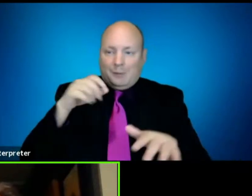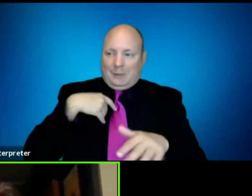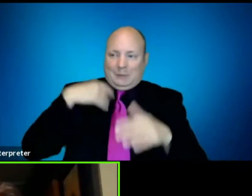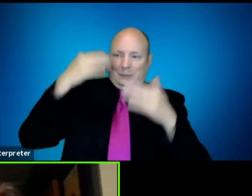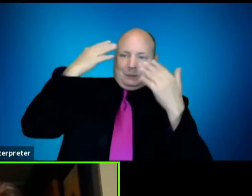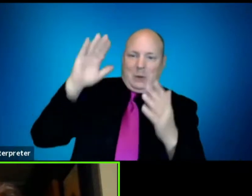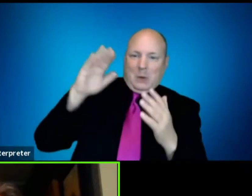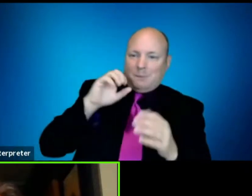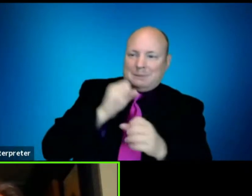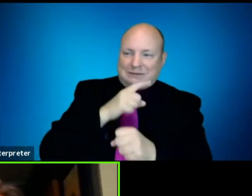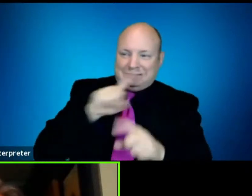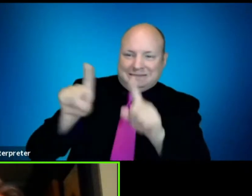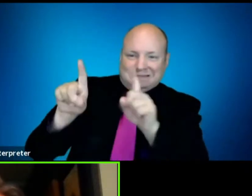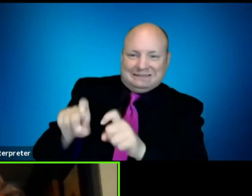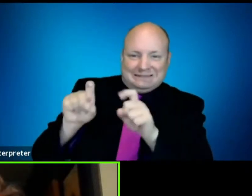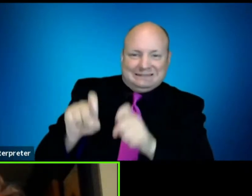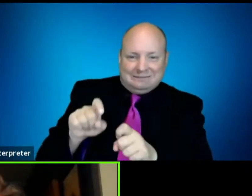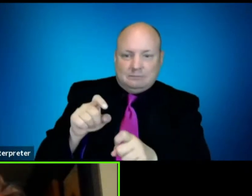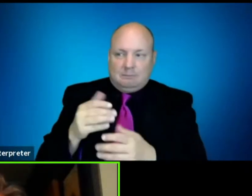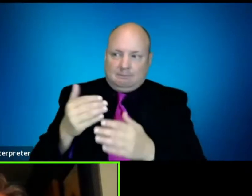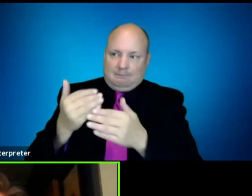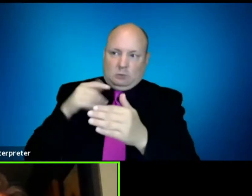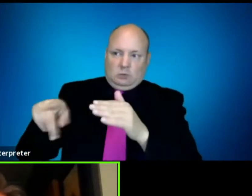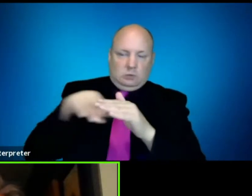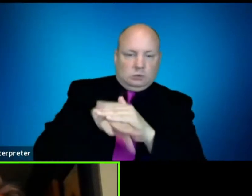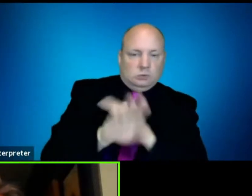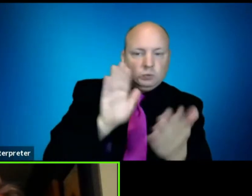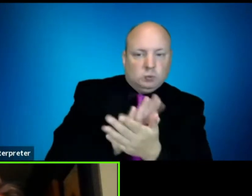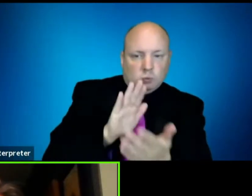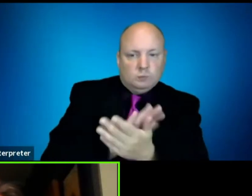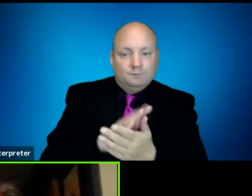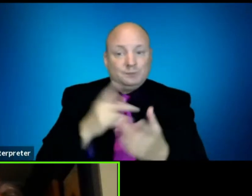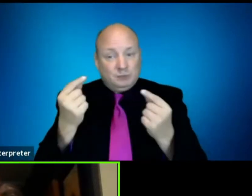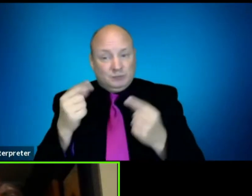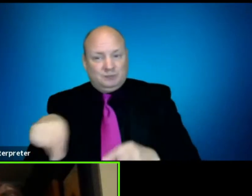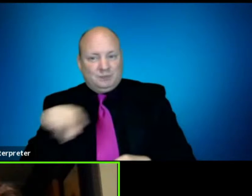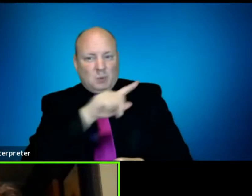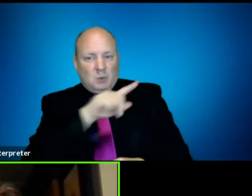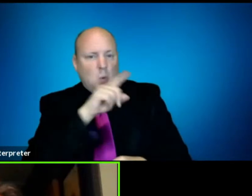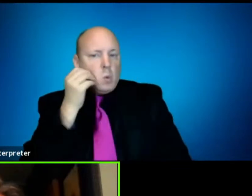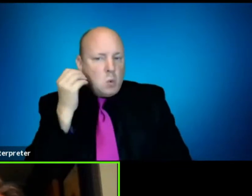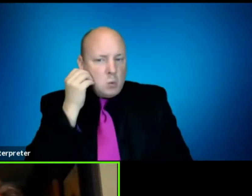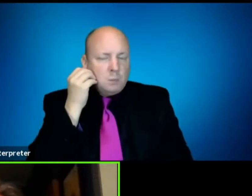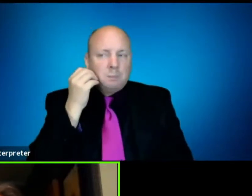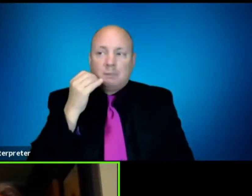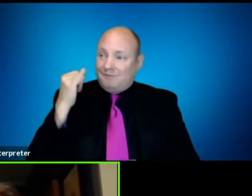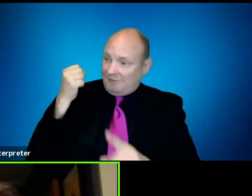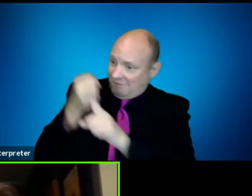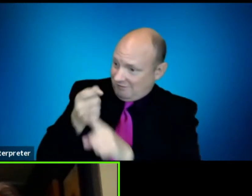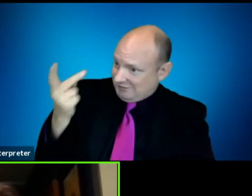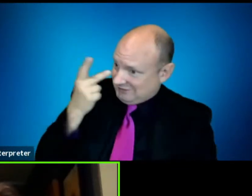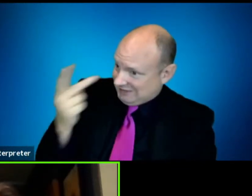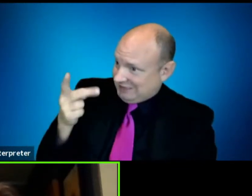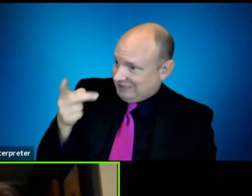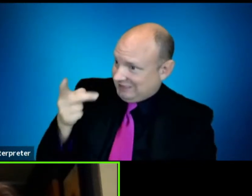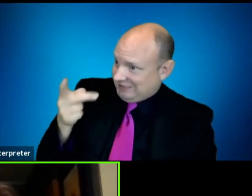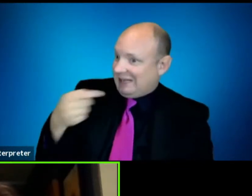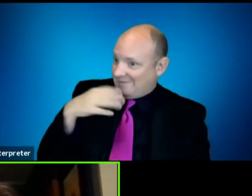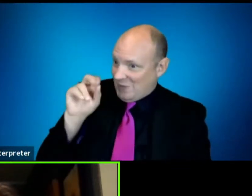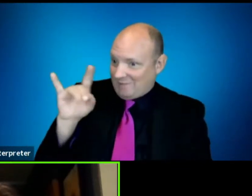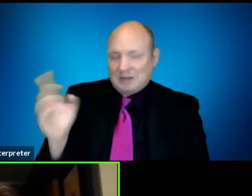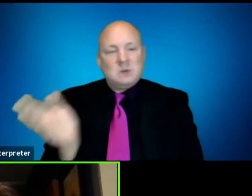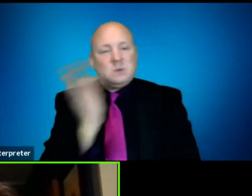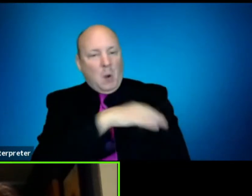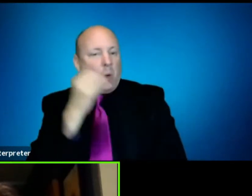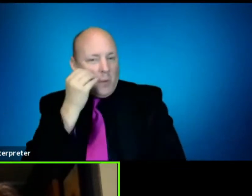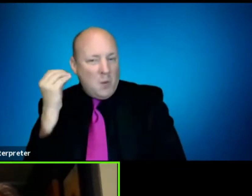other tools we have are to have those people go home and isolate at home until they recover. But we ask folks who may have been exposed to quarantine